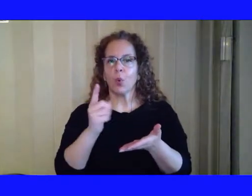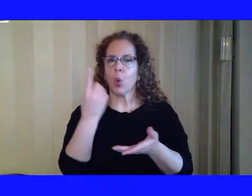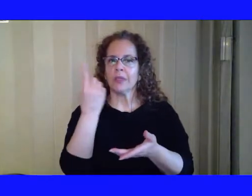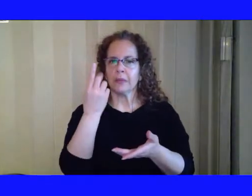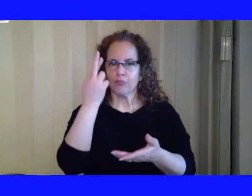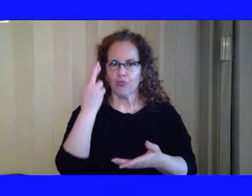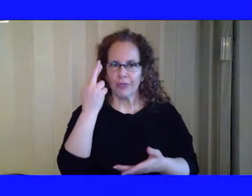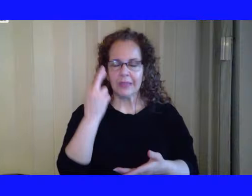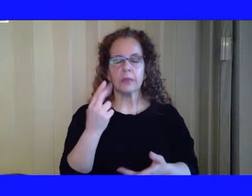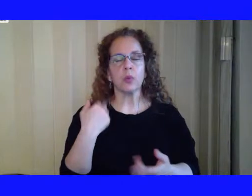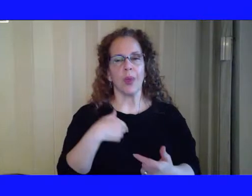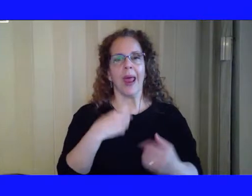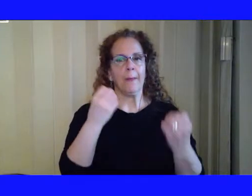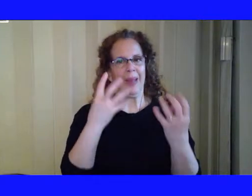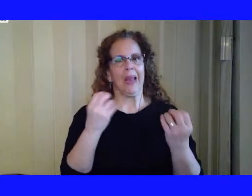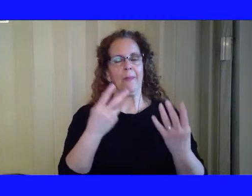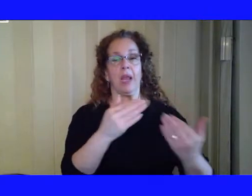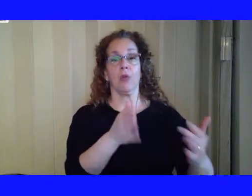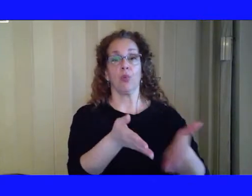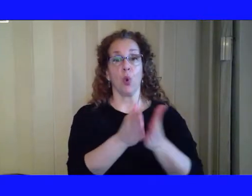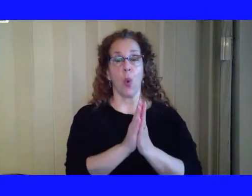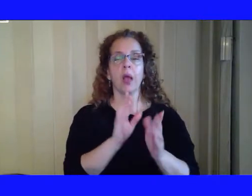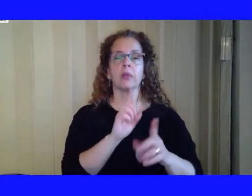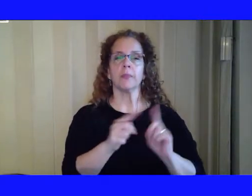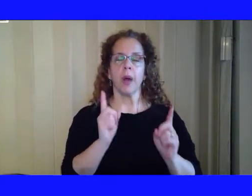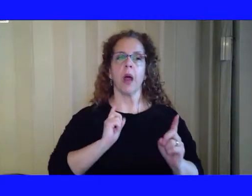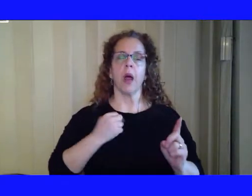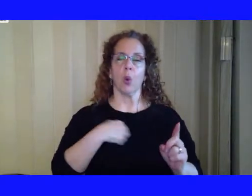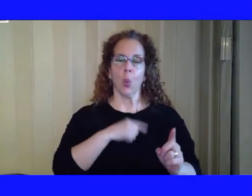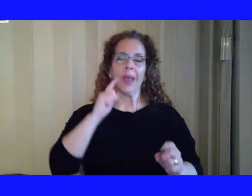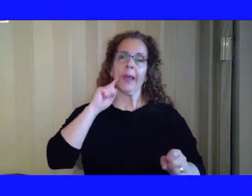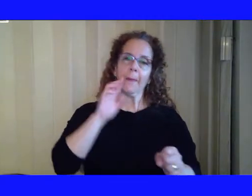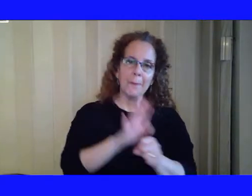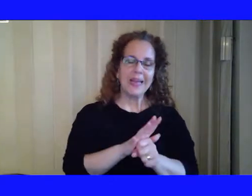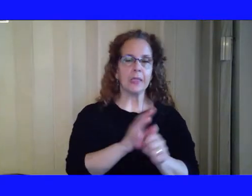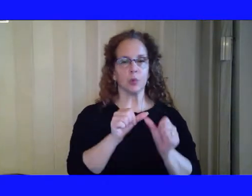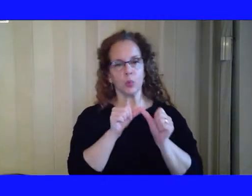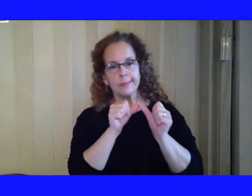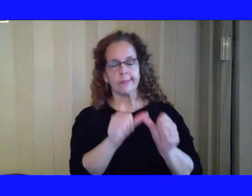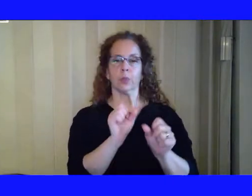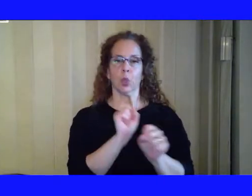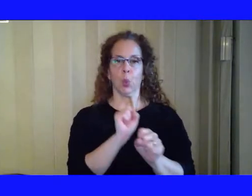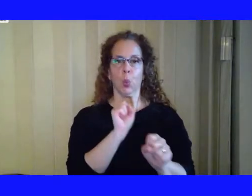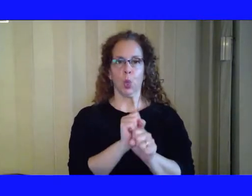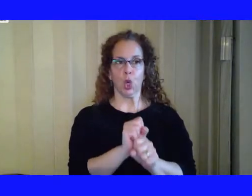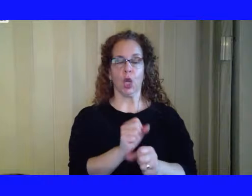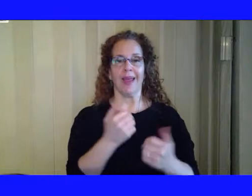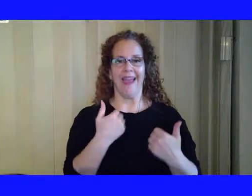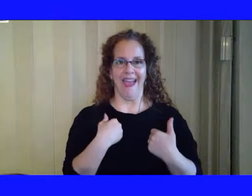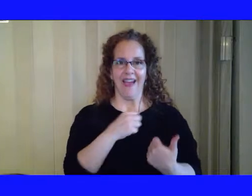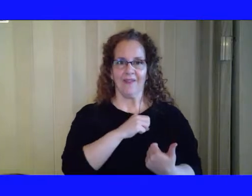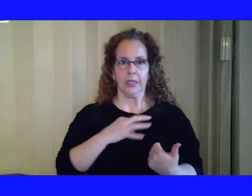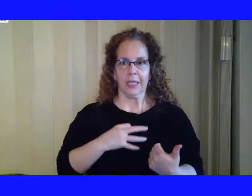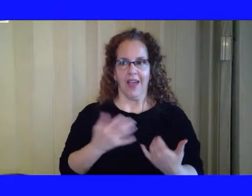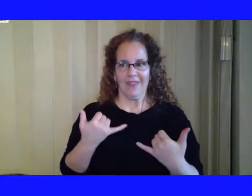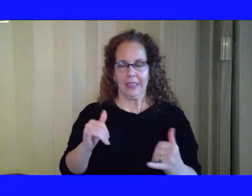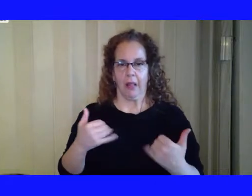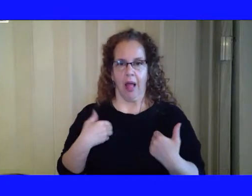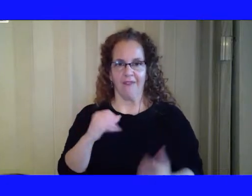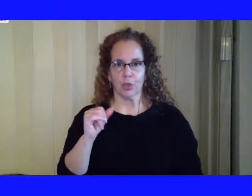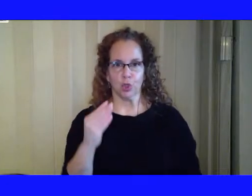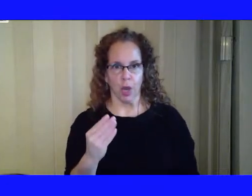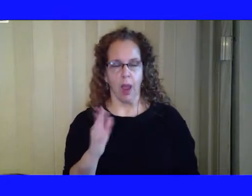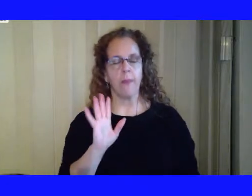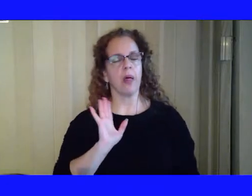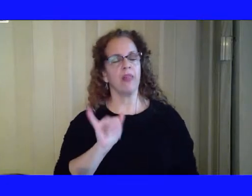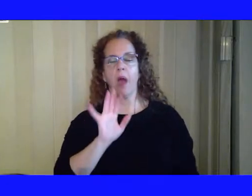The internal complaints filed during 2020 went down slightly, but the number is always, you can see, is